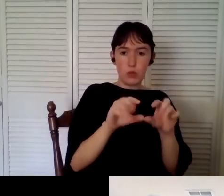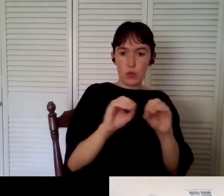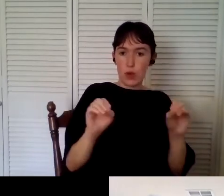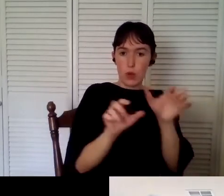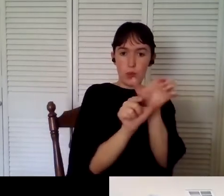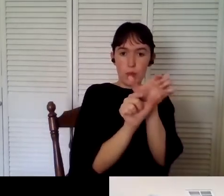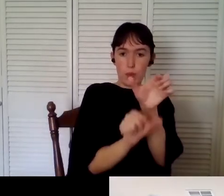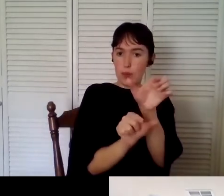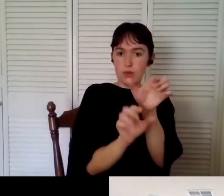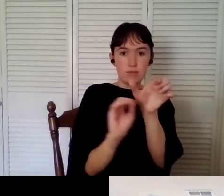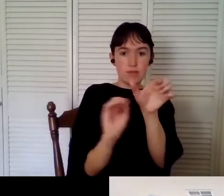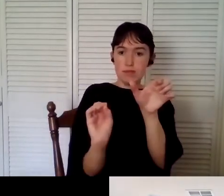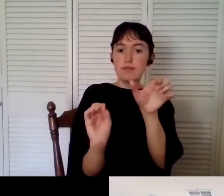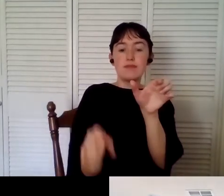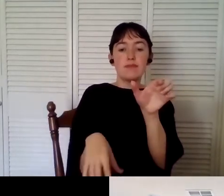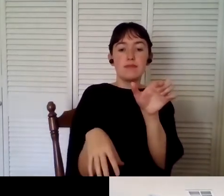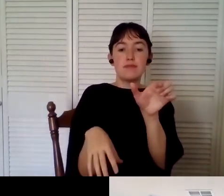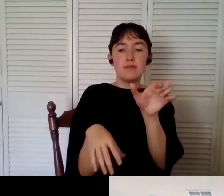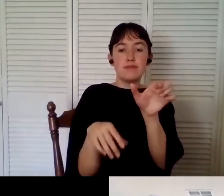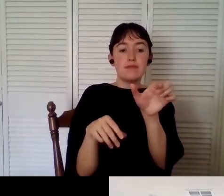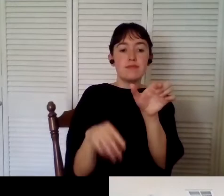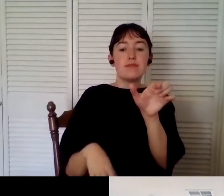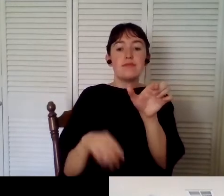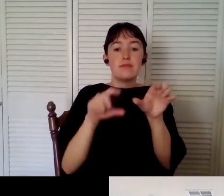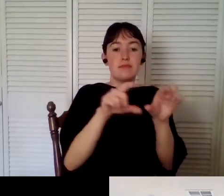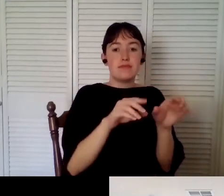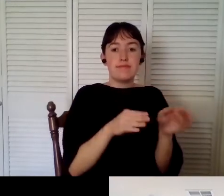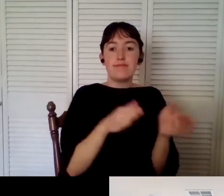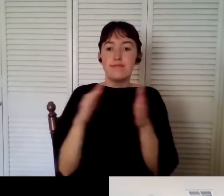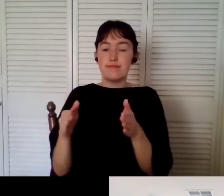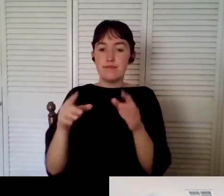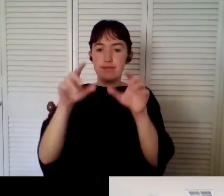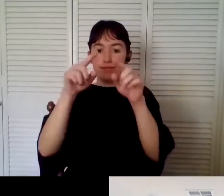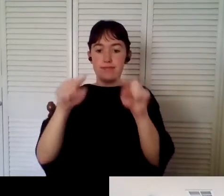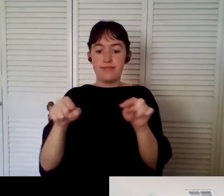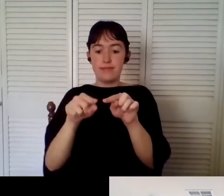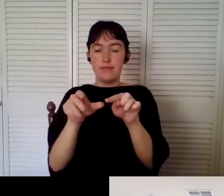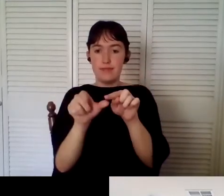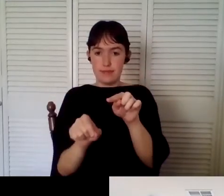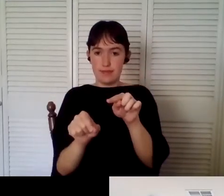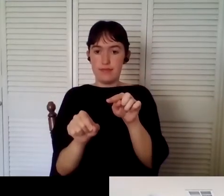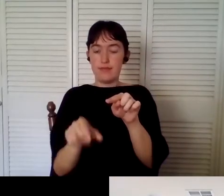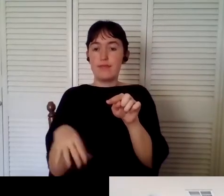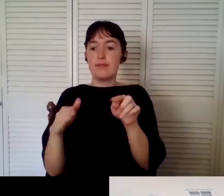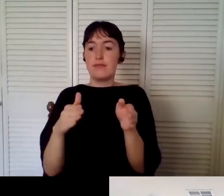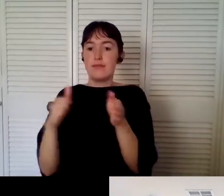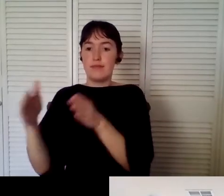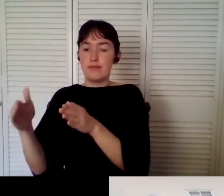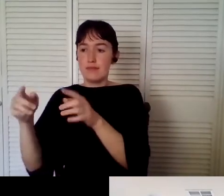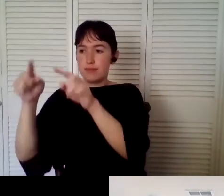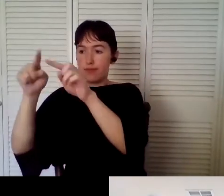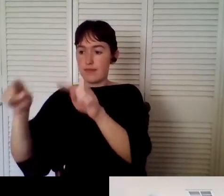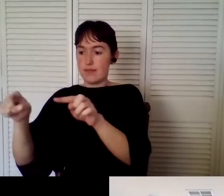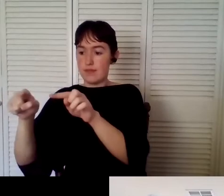to triangles with stems, to triangles with notches. But I think humans just very quickly realized that if you want to penetrate something, you need to